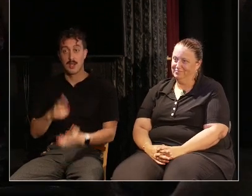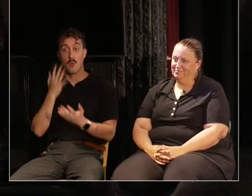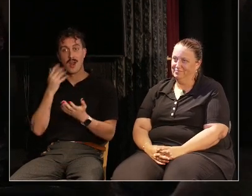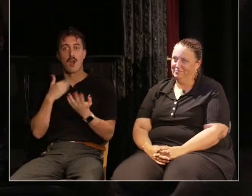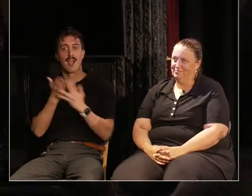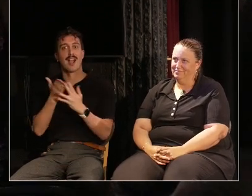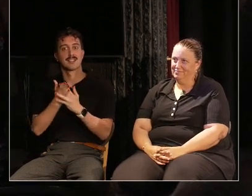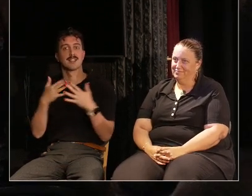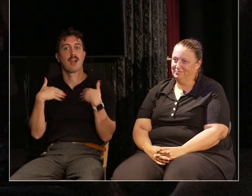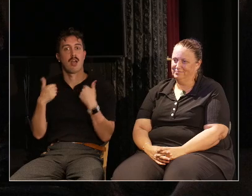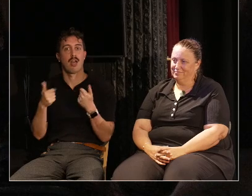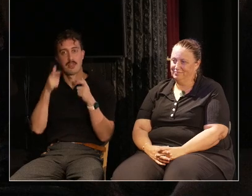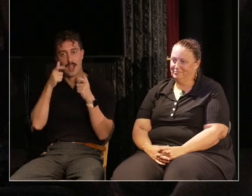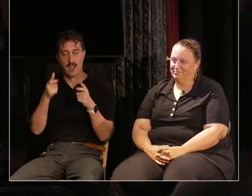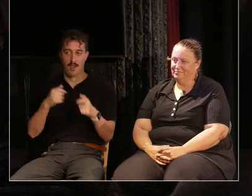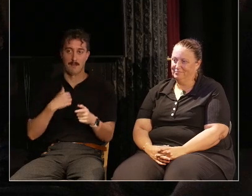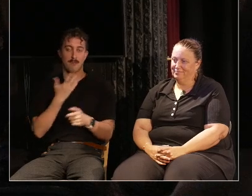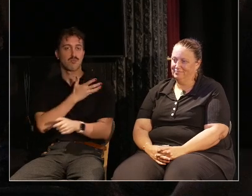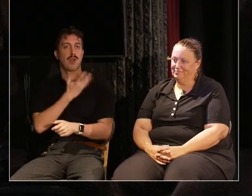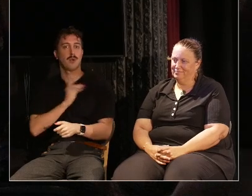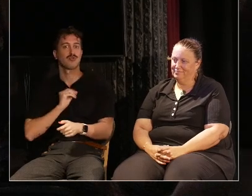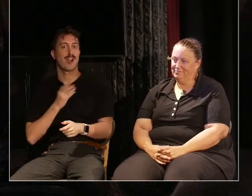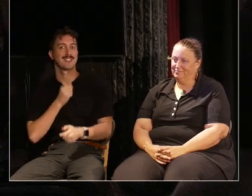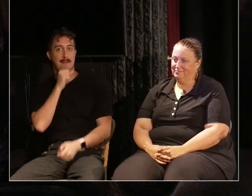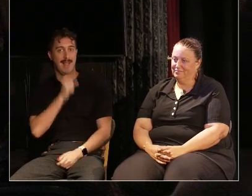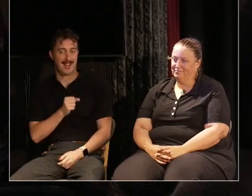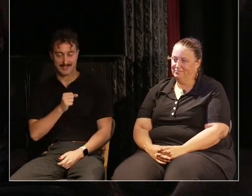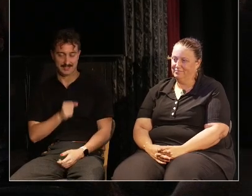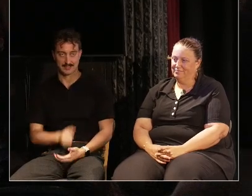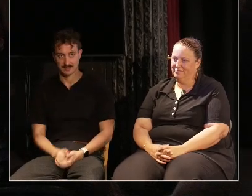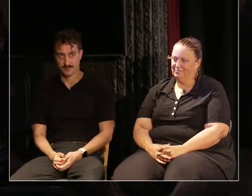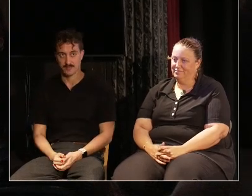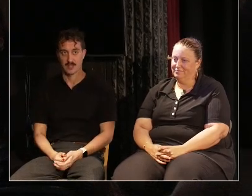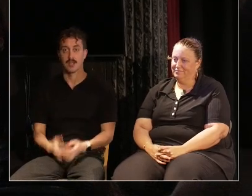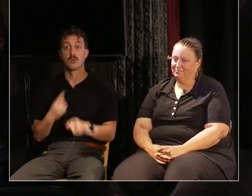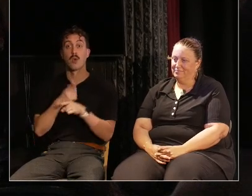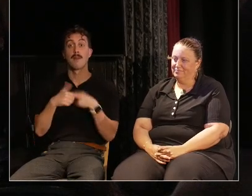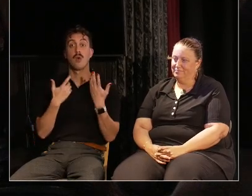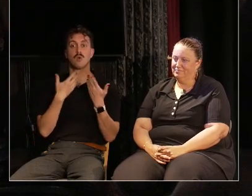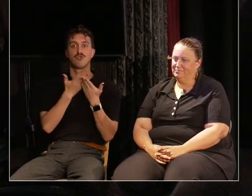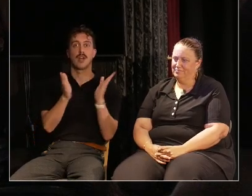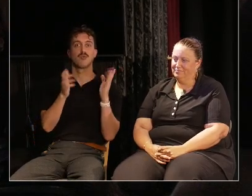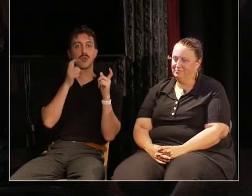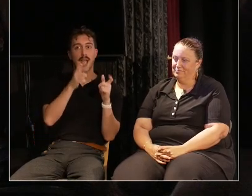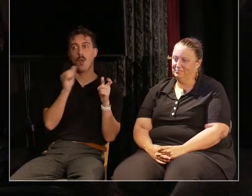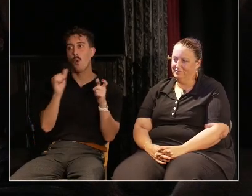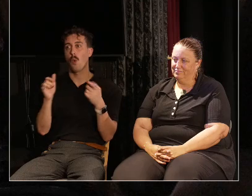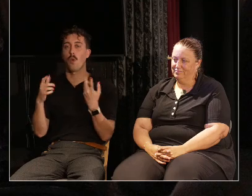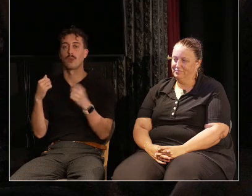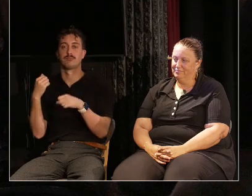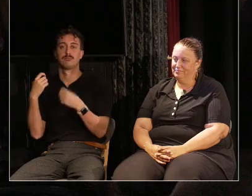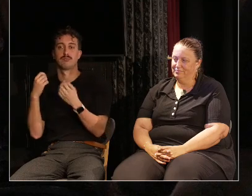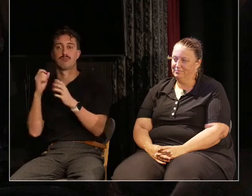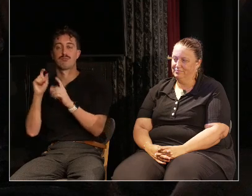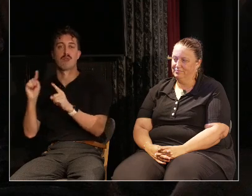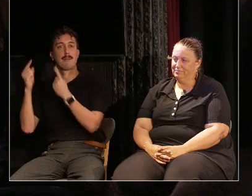I'm a proud man of trans experience. But whether that be general care or primary care or accessing gender-affirming